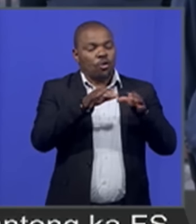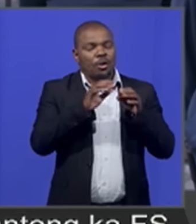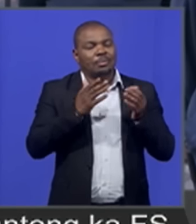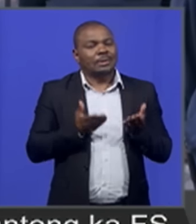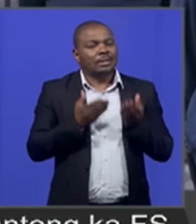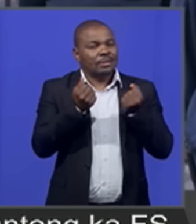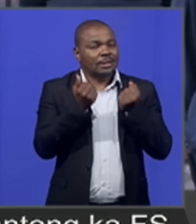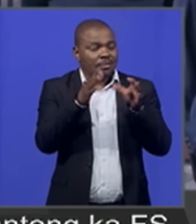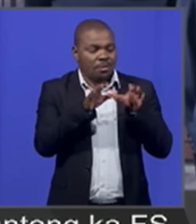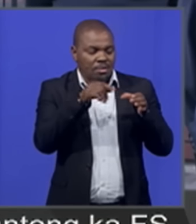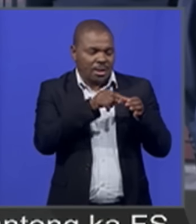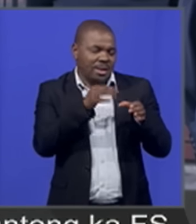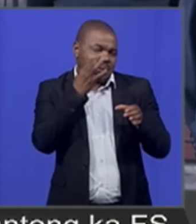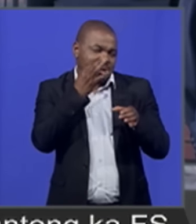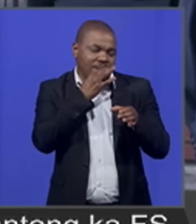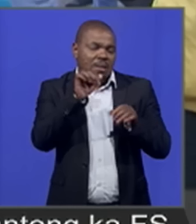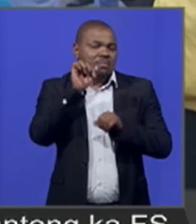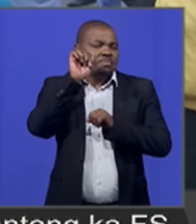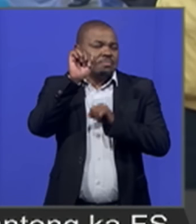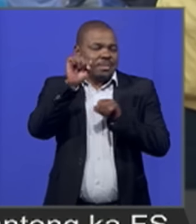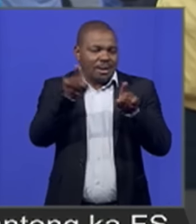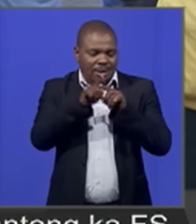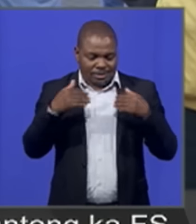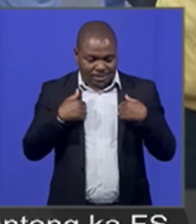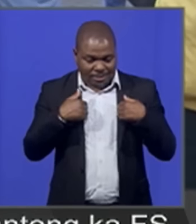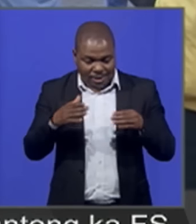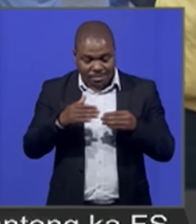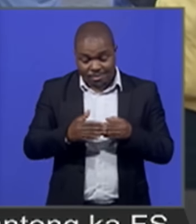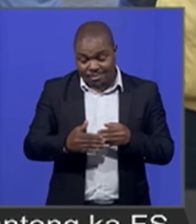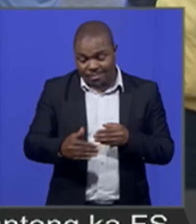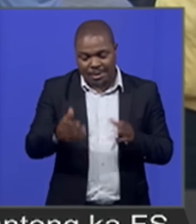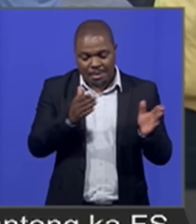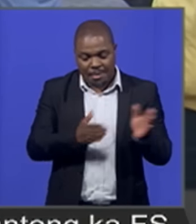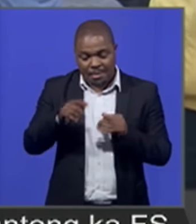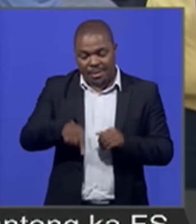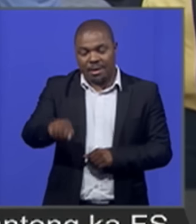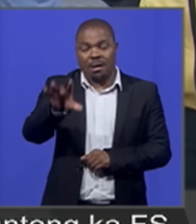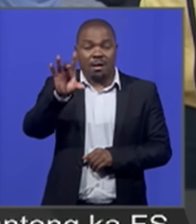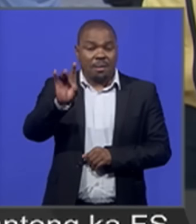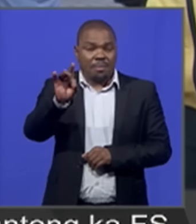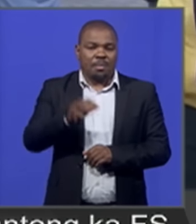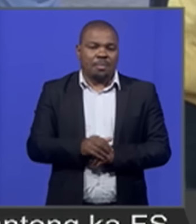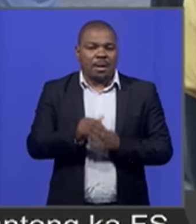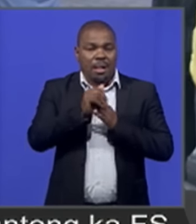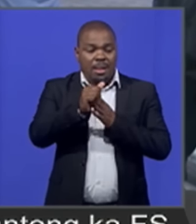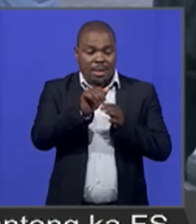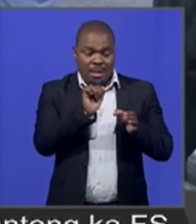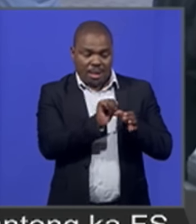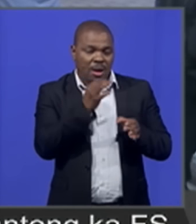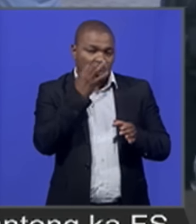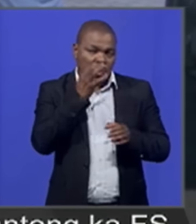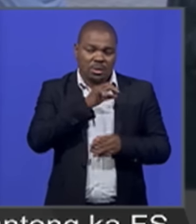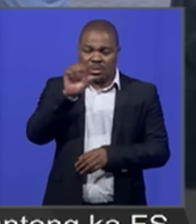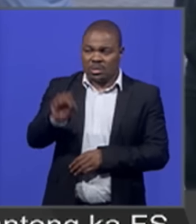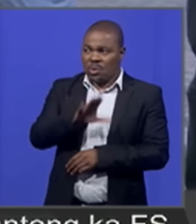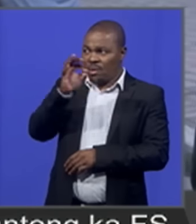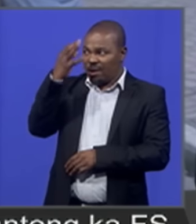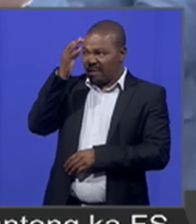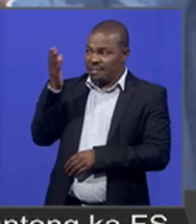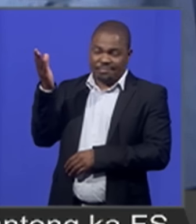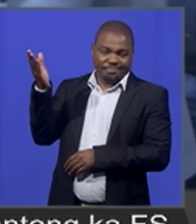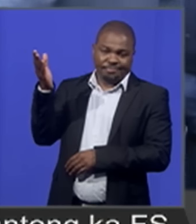se bolela gore mogwanto ono ke tshimologo ya moeteledipele wa setlhopha seno a re puso ya Afrika Borwa e